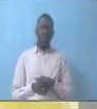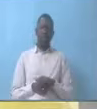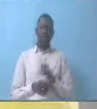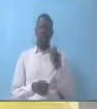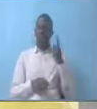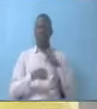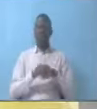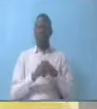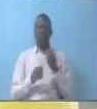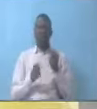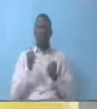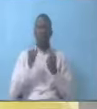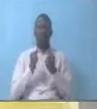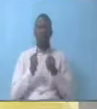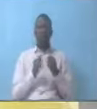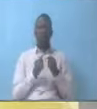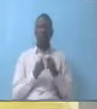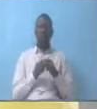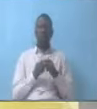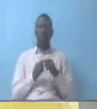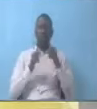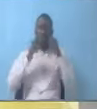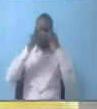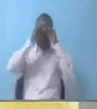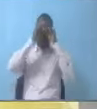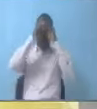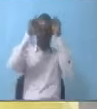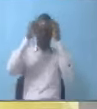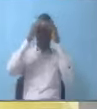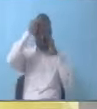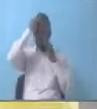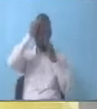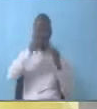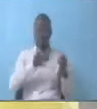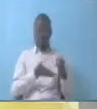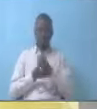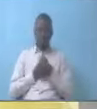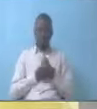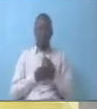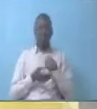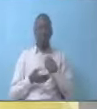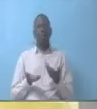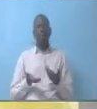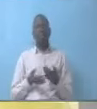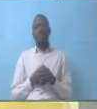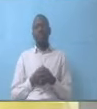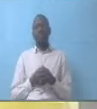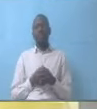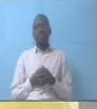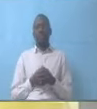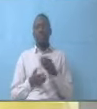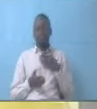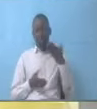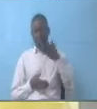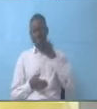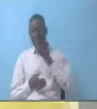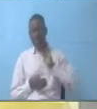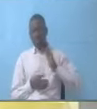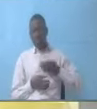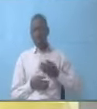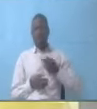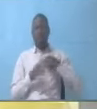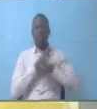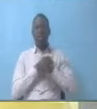motor car has already been taken from me. Da jamono bobu nangu nañ suma auto ba. Visit in Mbayen village. Ñu dem séti ko ca Mbayen, dekk bu ñu xamé